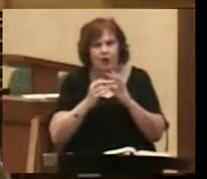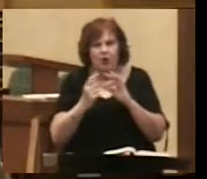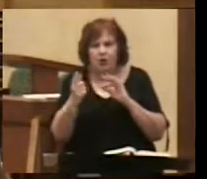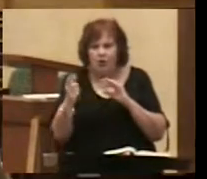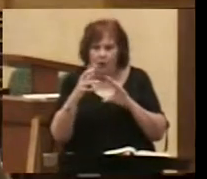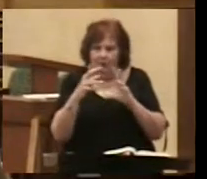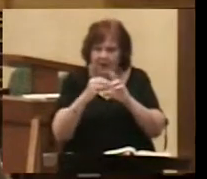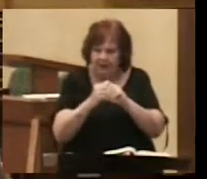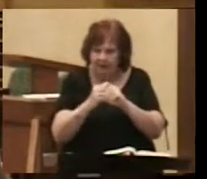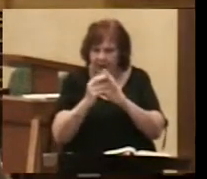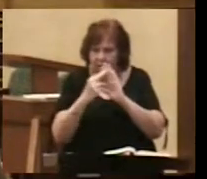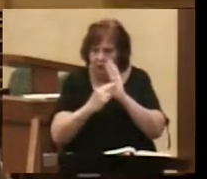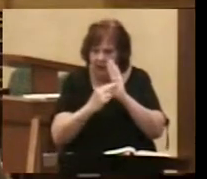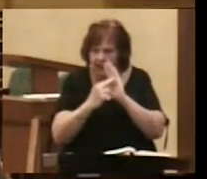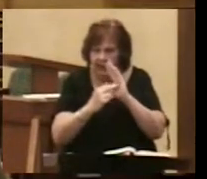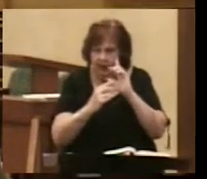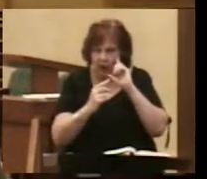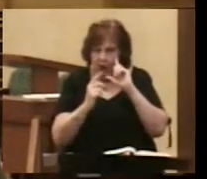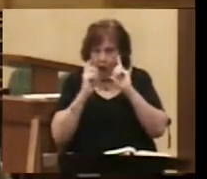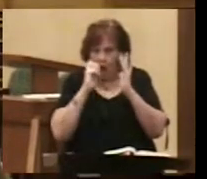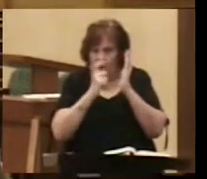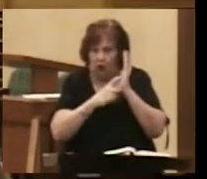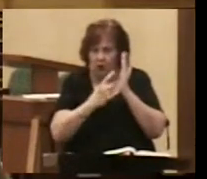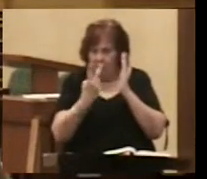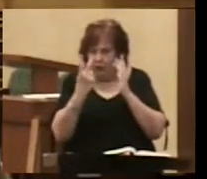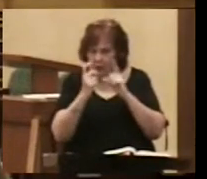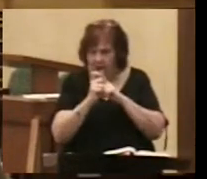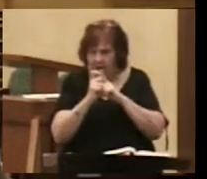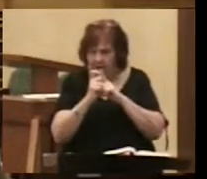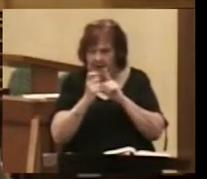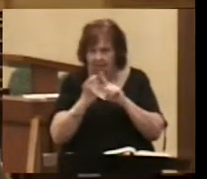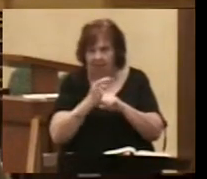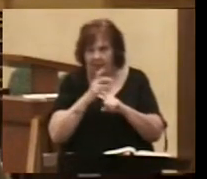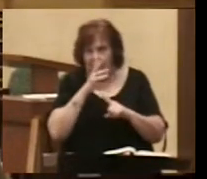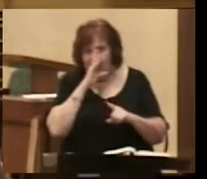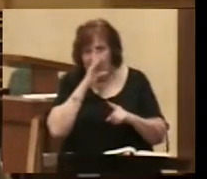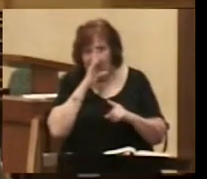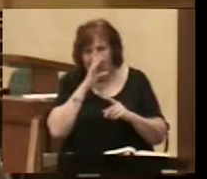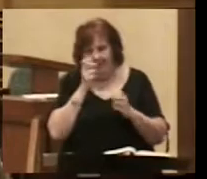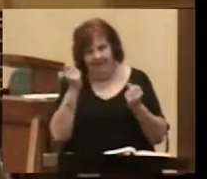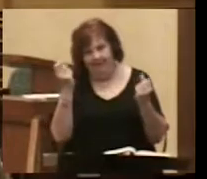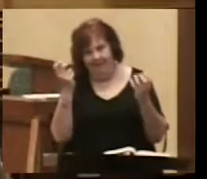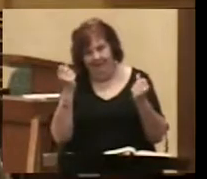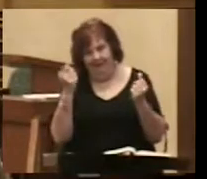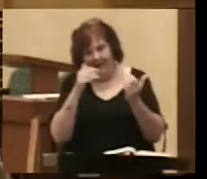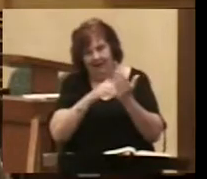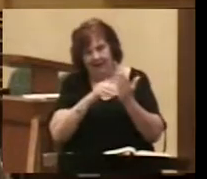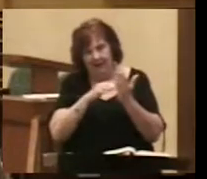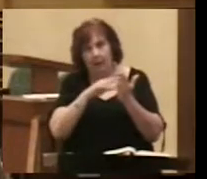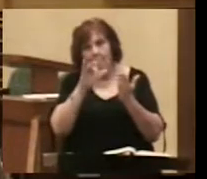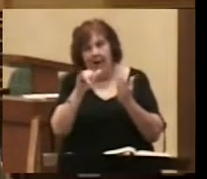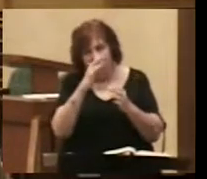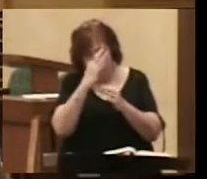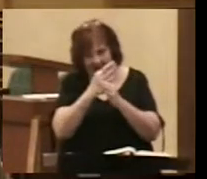reading, surely you noticed two words slipping from your lips over and over again: by